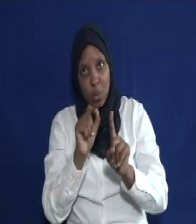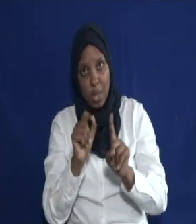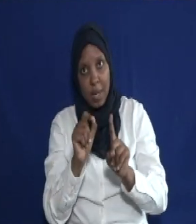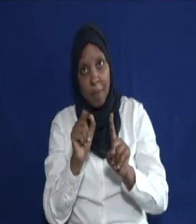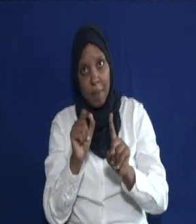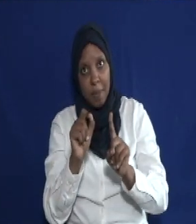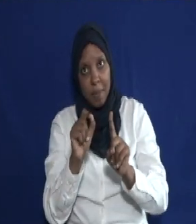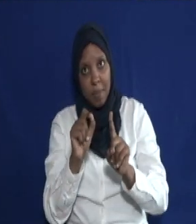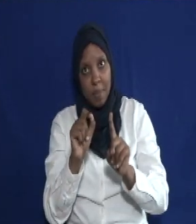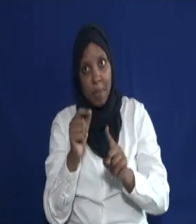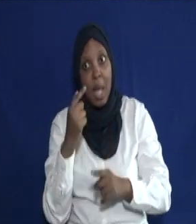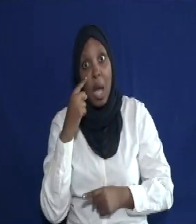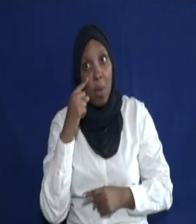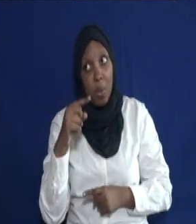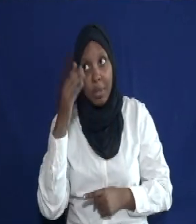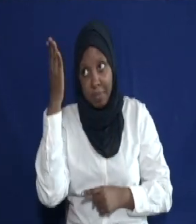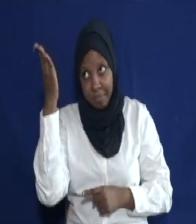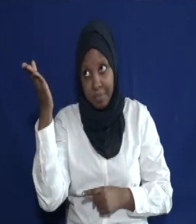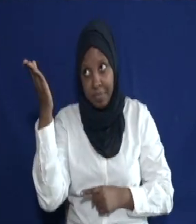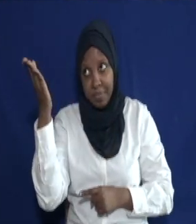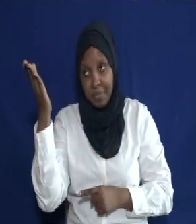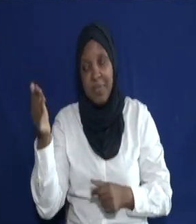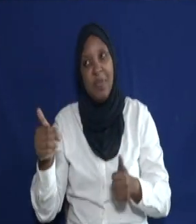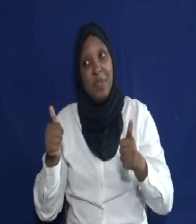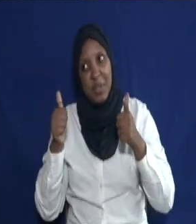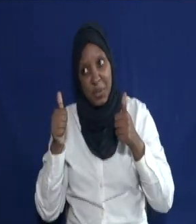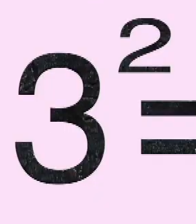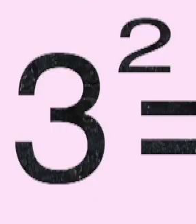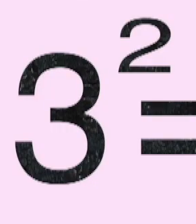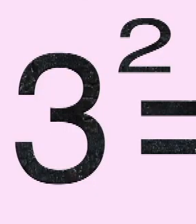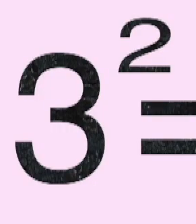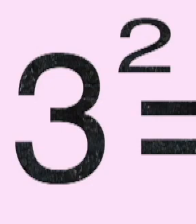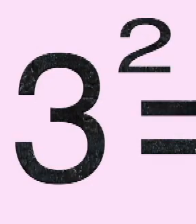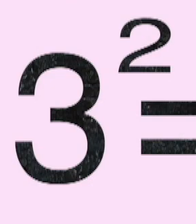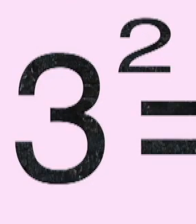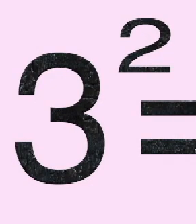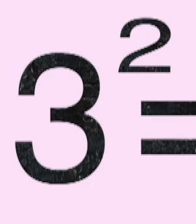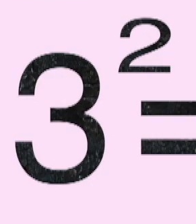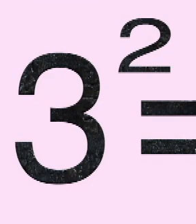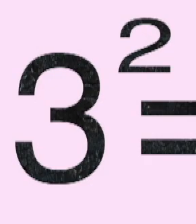at the table of the square of numbers very carefully.